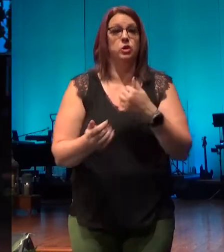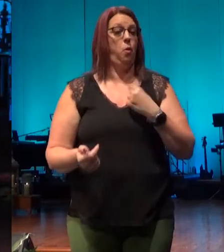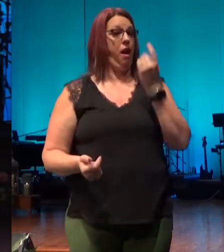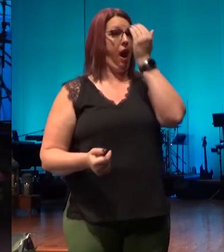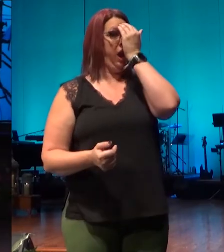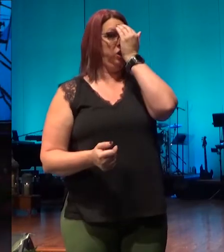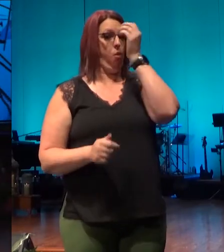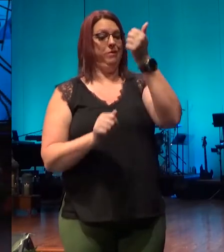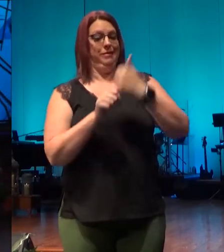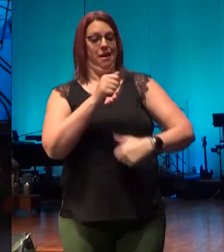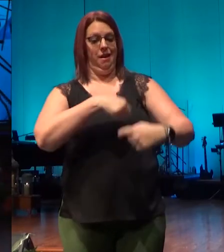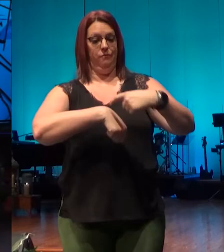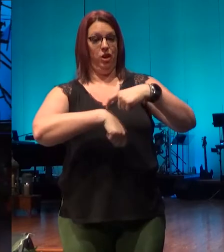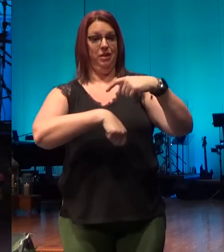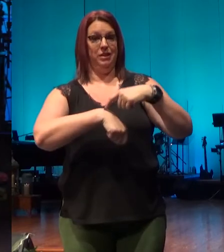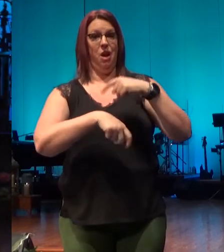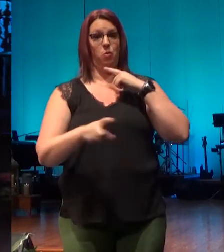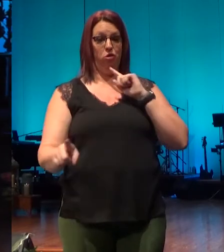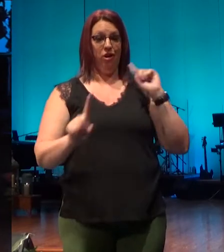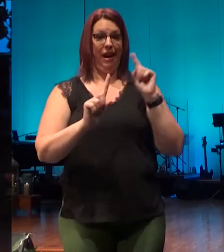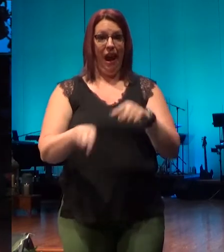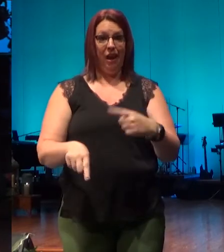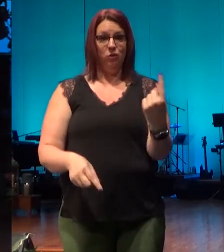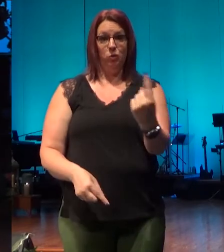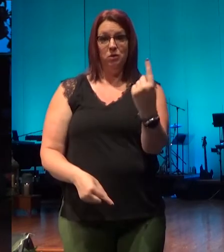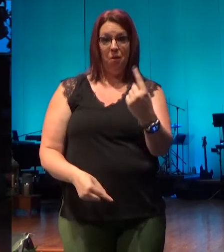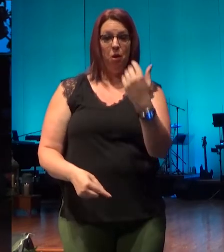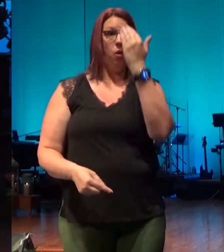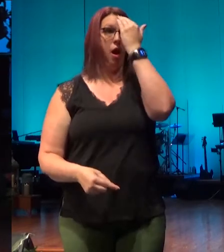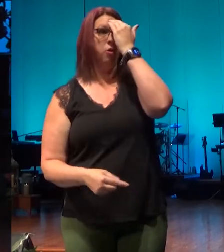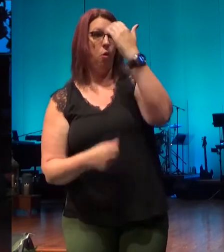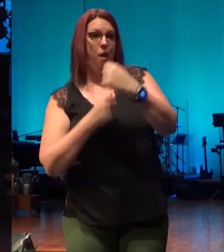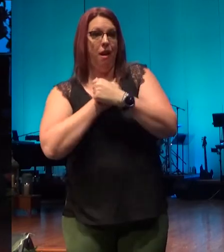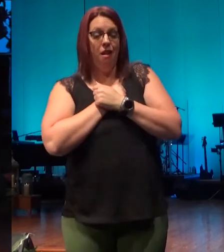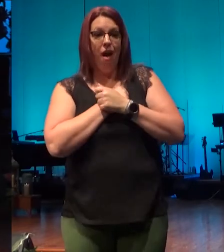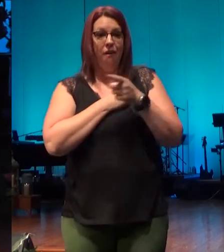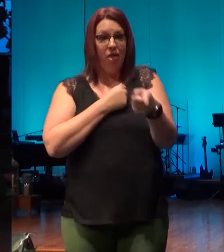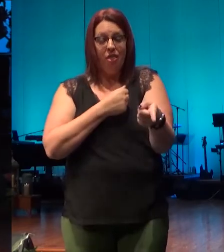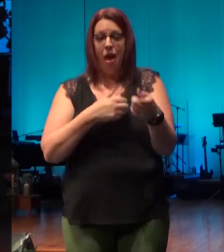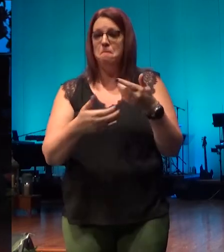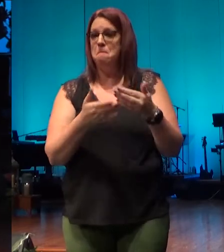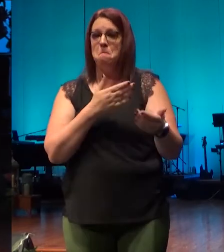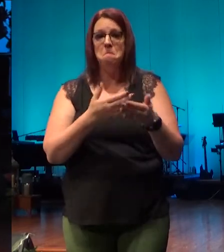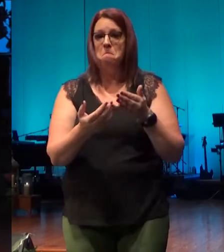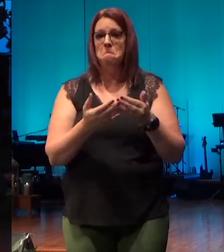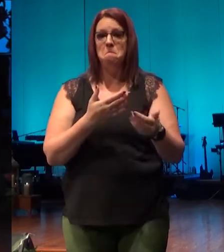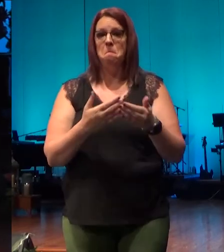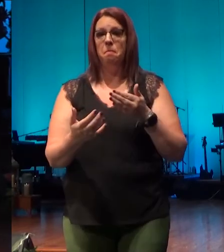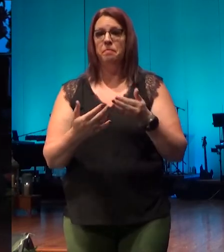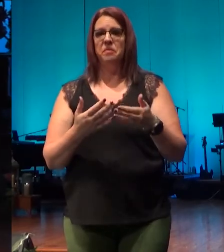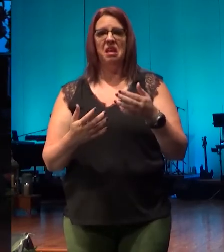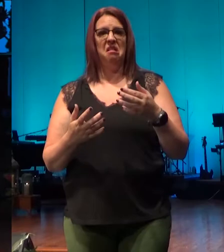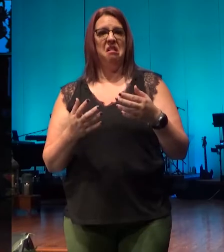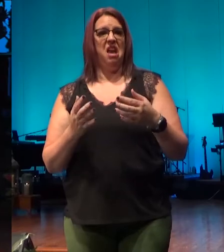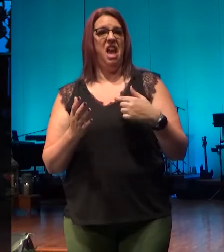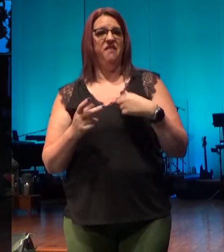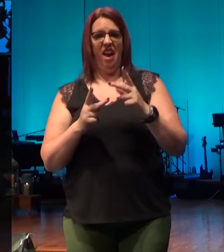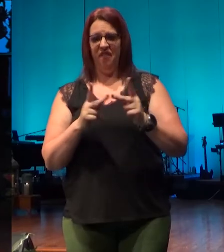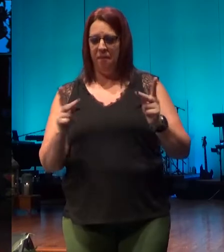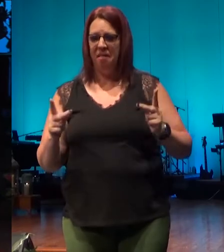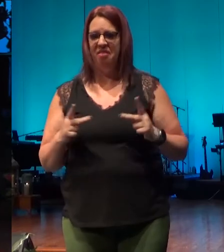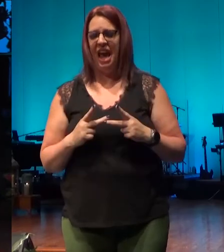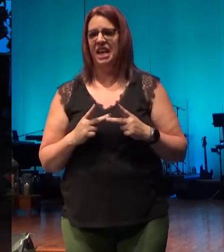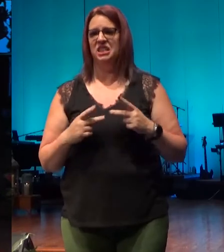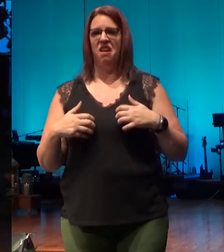time we react to someone, whether it's someone we know and love, from a place of resentment and